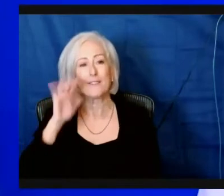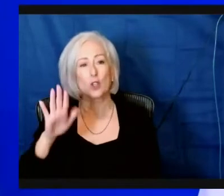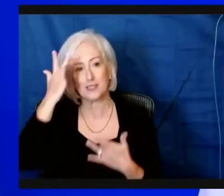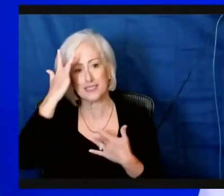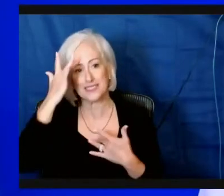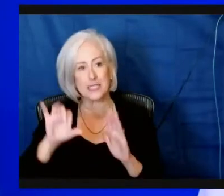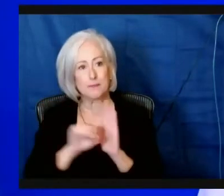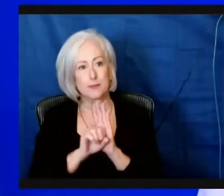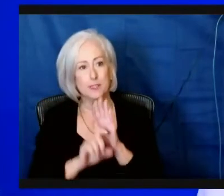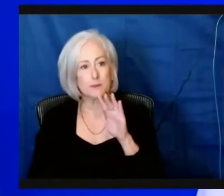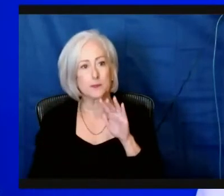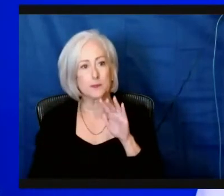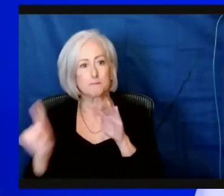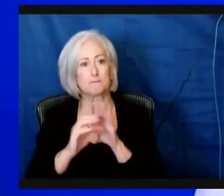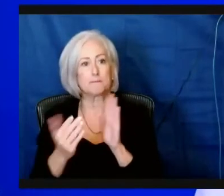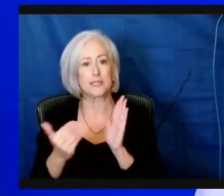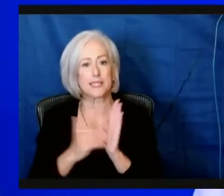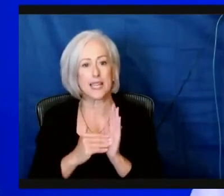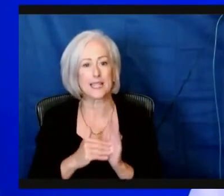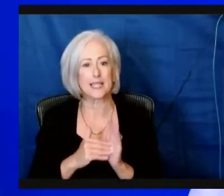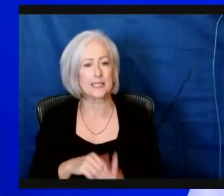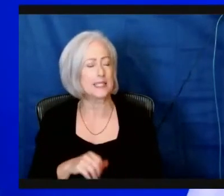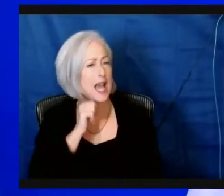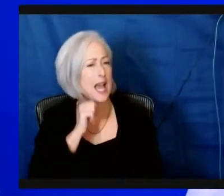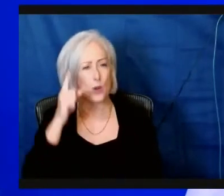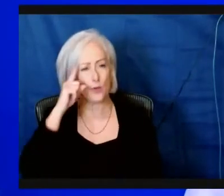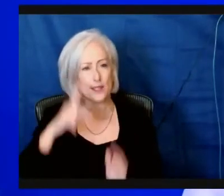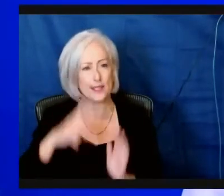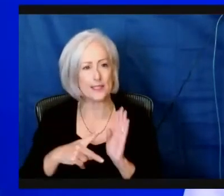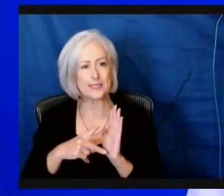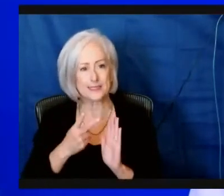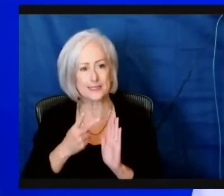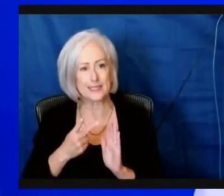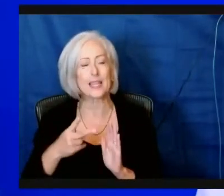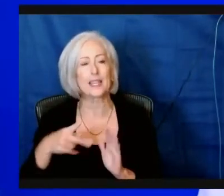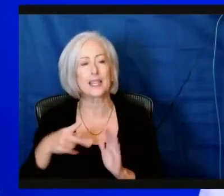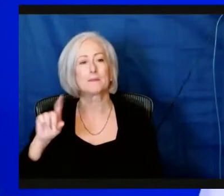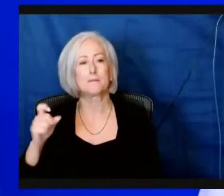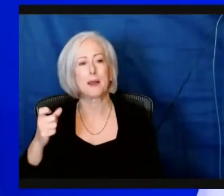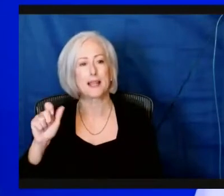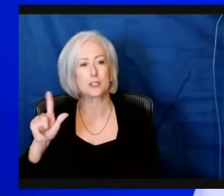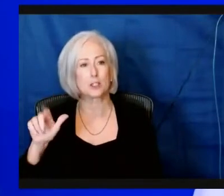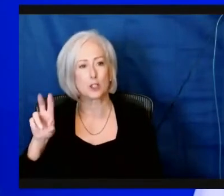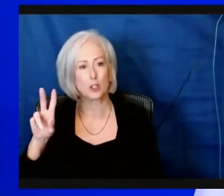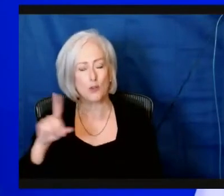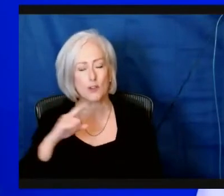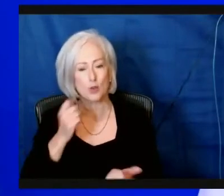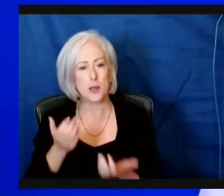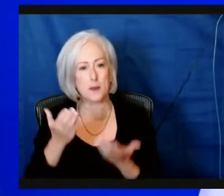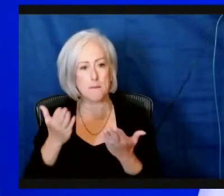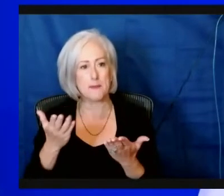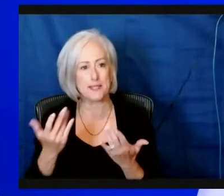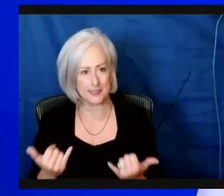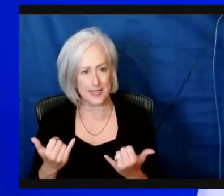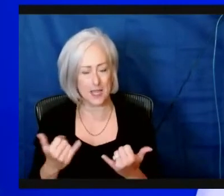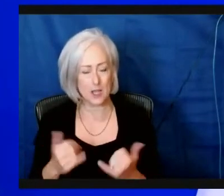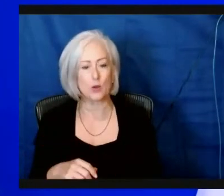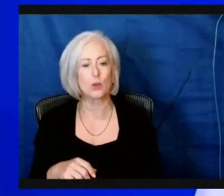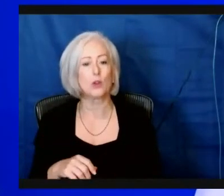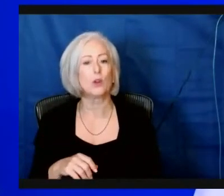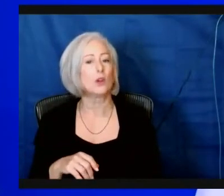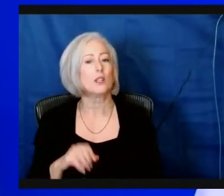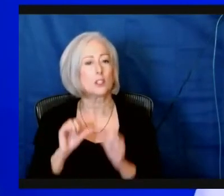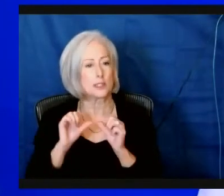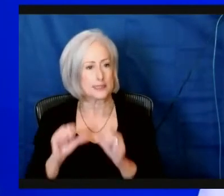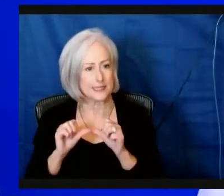of Paxlovid is recommended at this point in time. It is just to continue to isolate